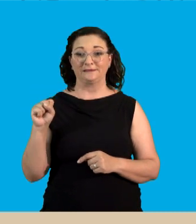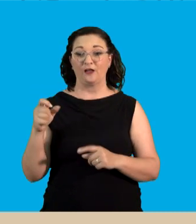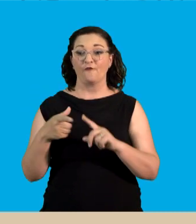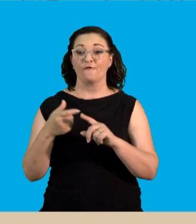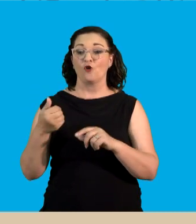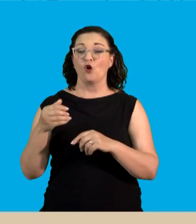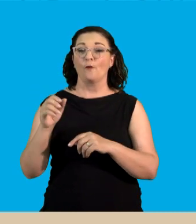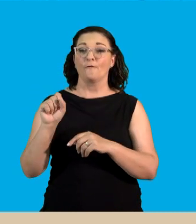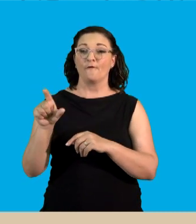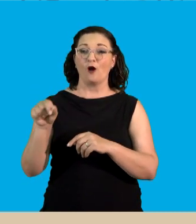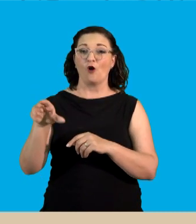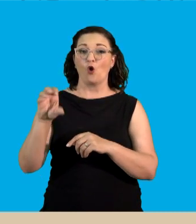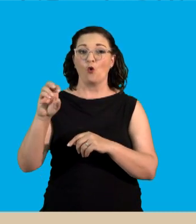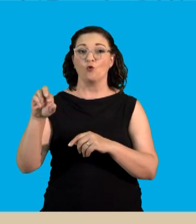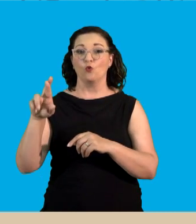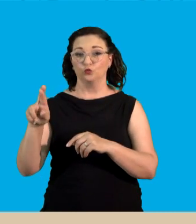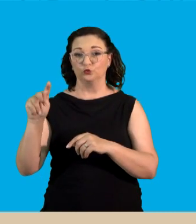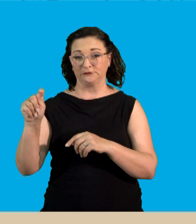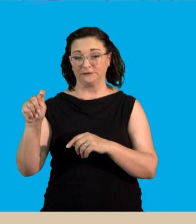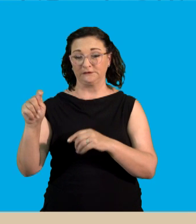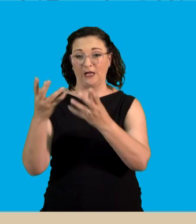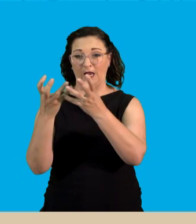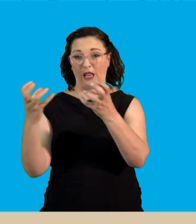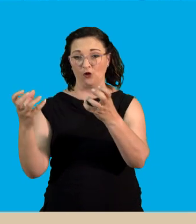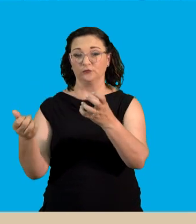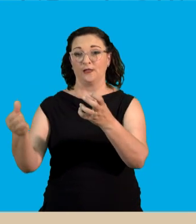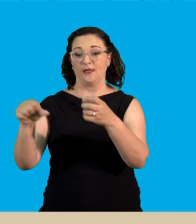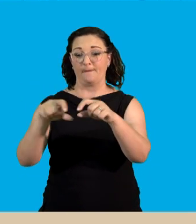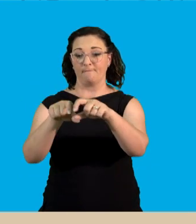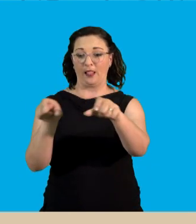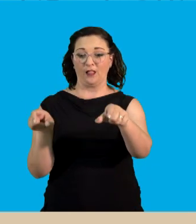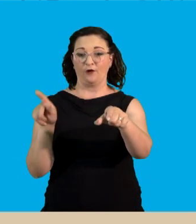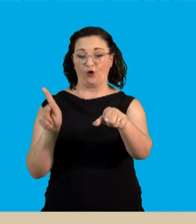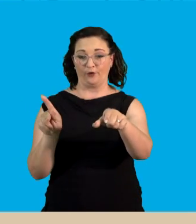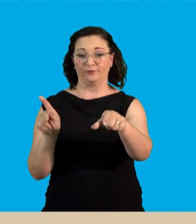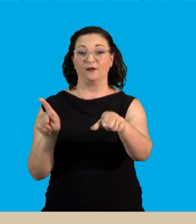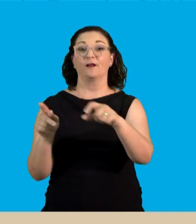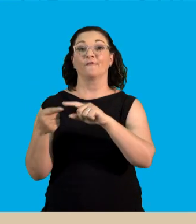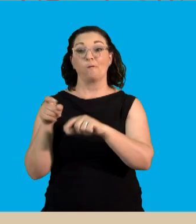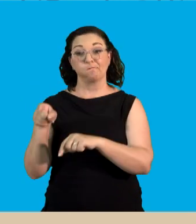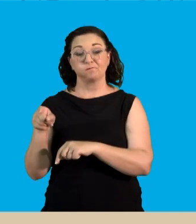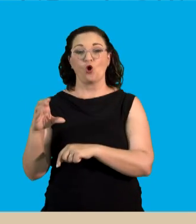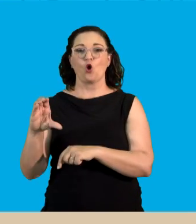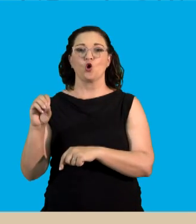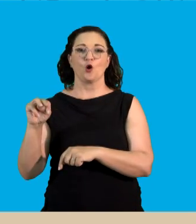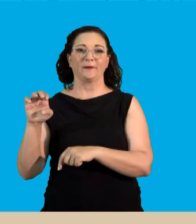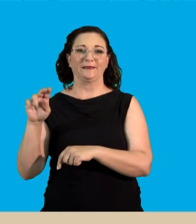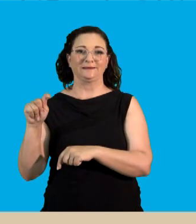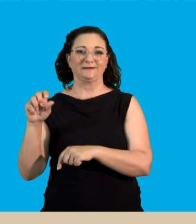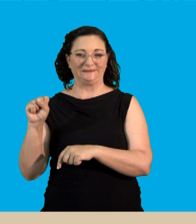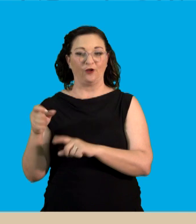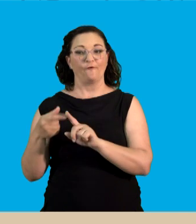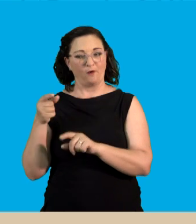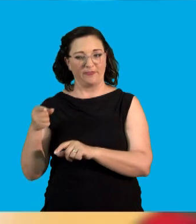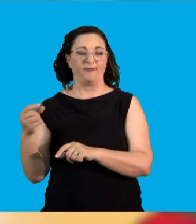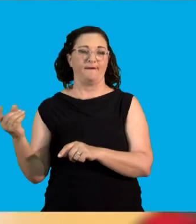come from the icy Oort cloud and the Kuiper belt. Remember, we said that the comets are made up of ice